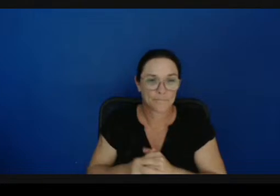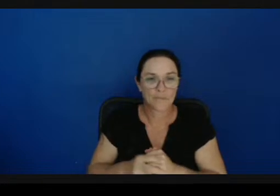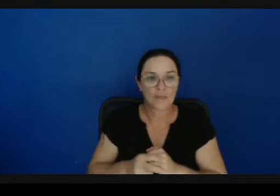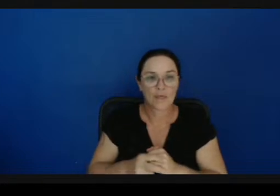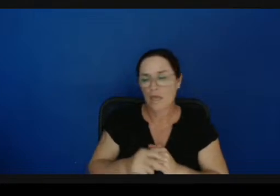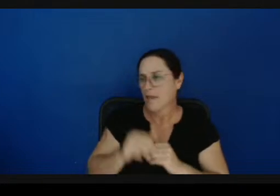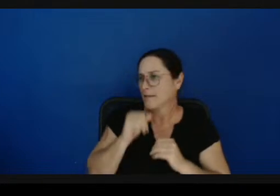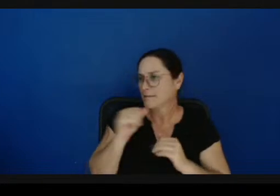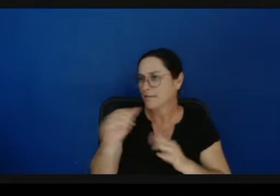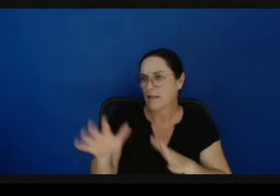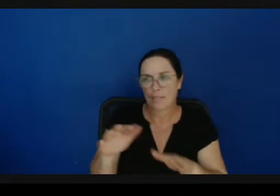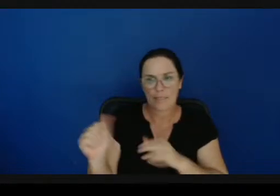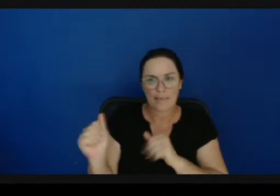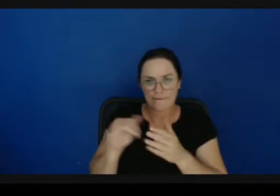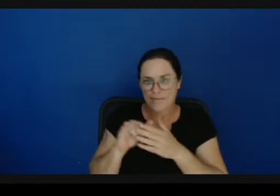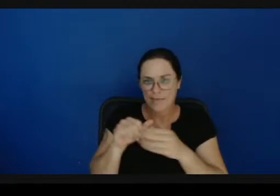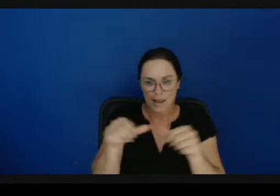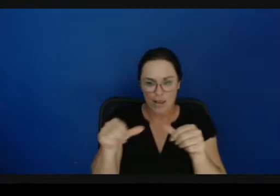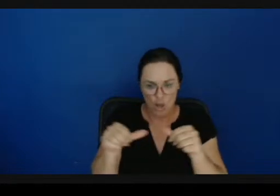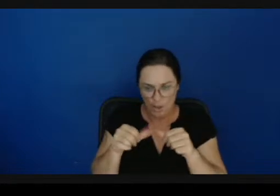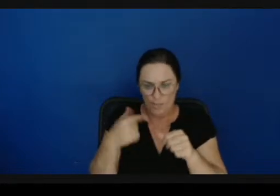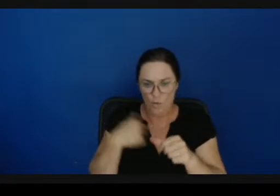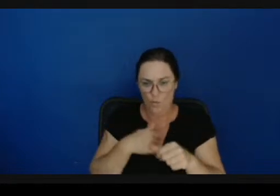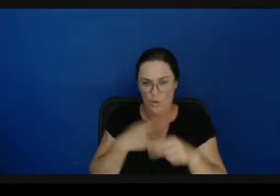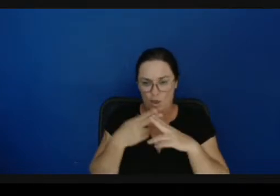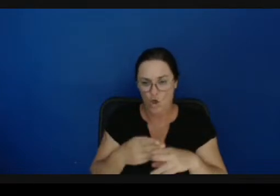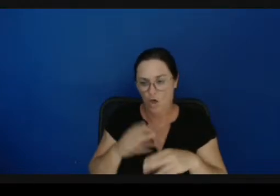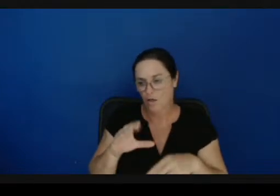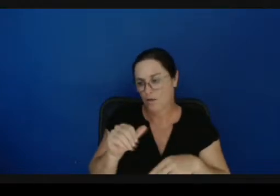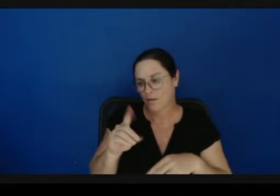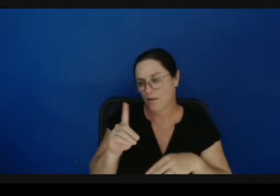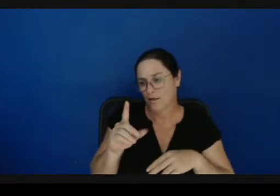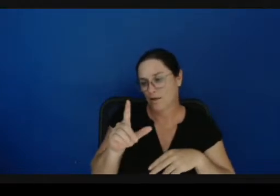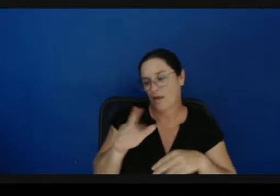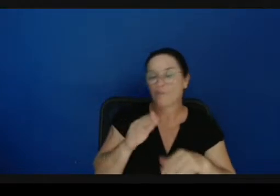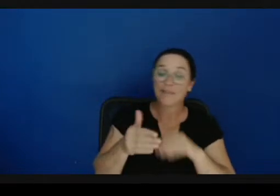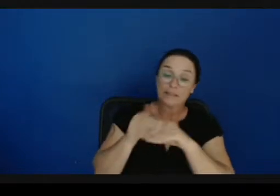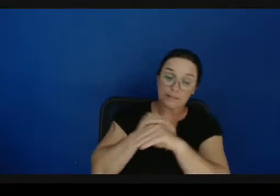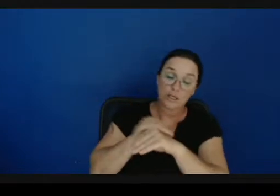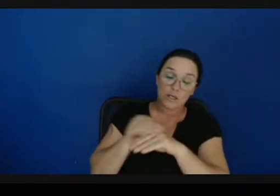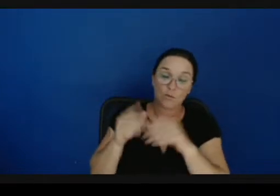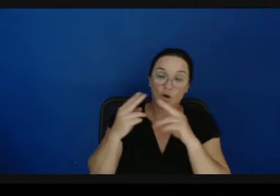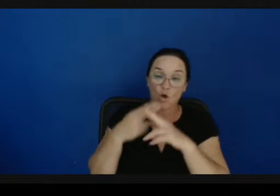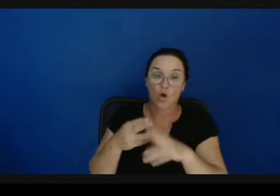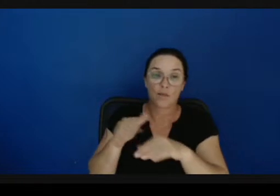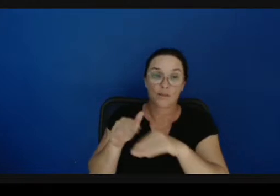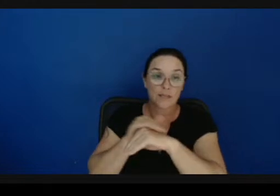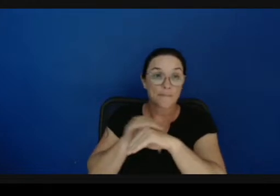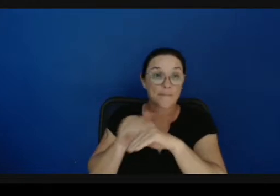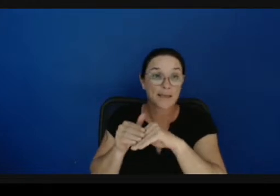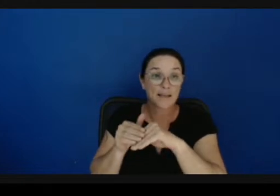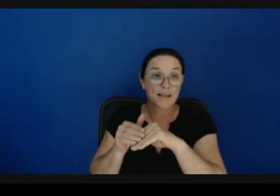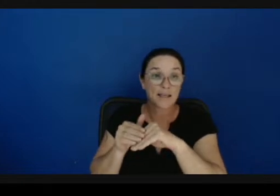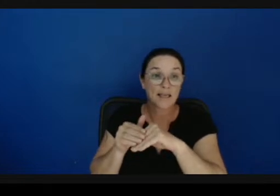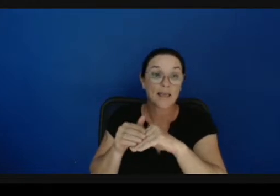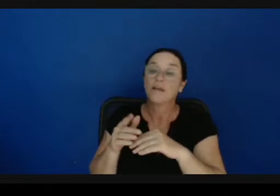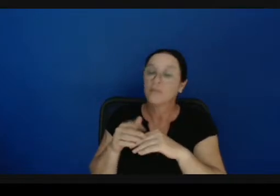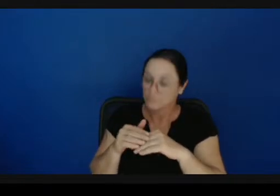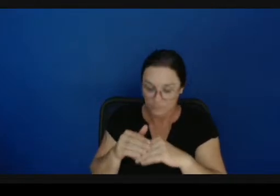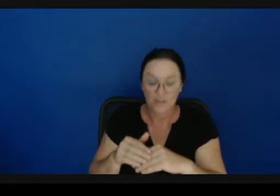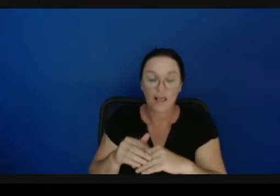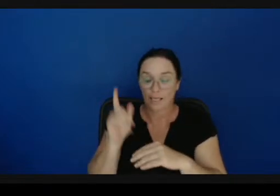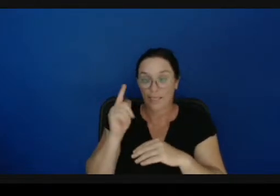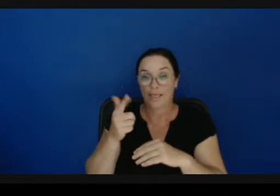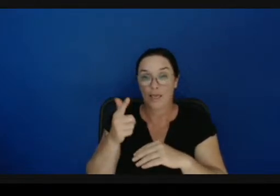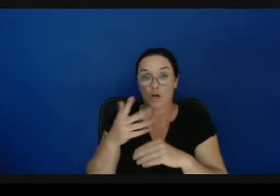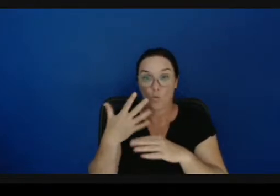that structure that we define the caldera as, or as the summit as. It did. By that definition, it did go